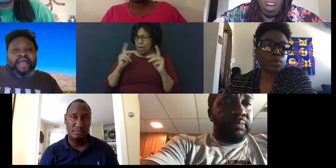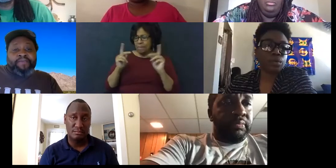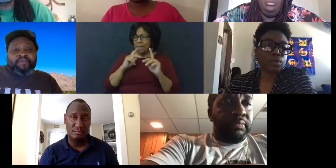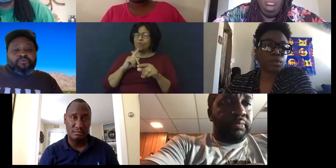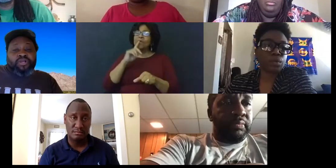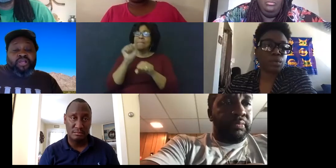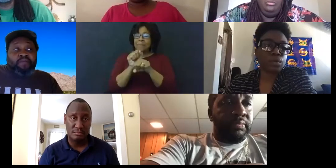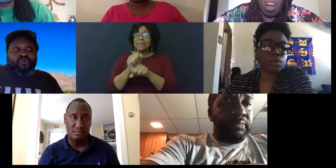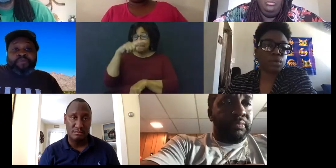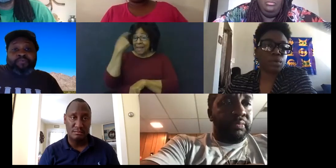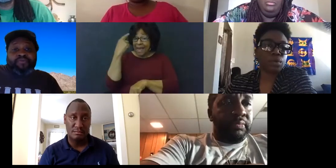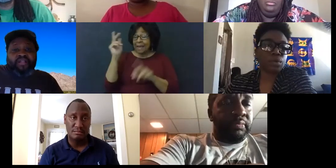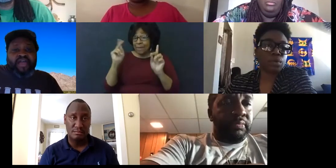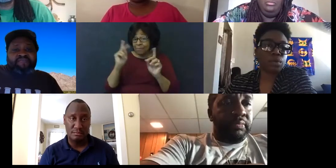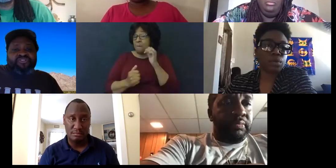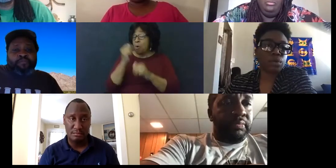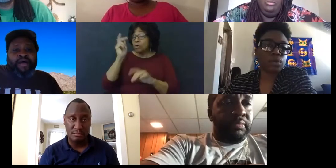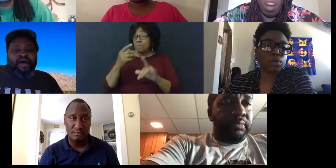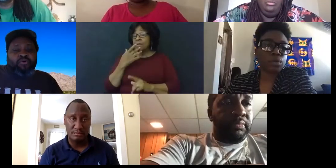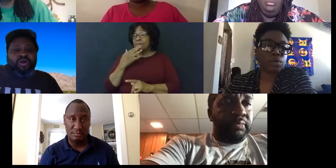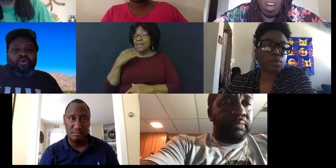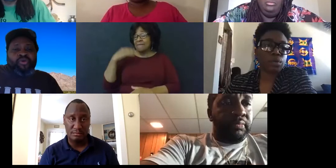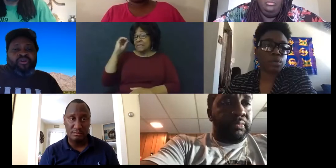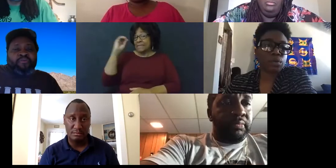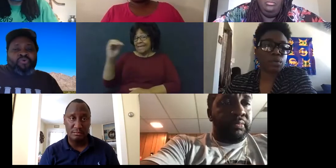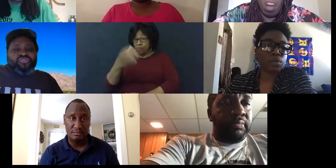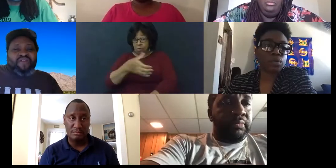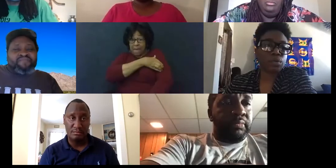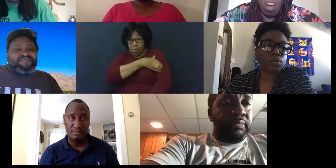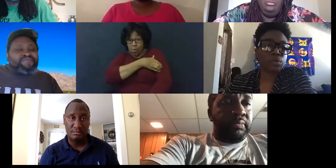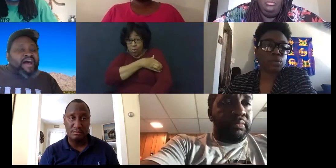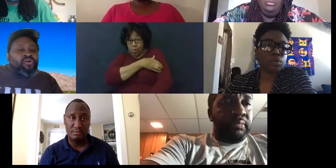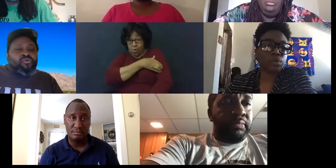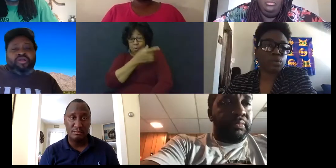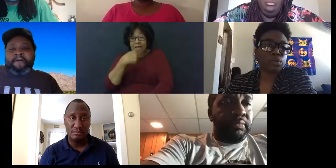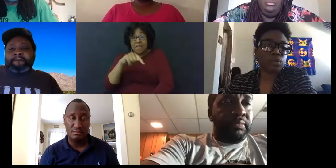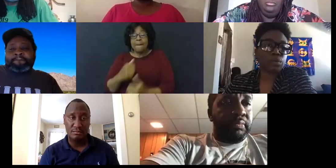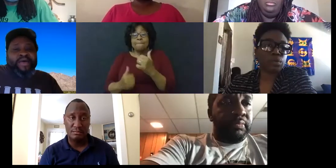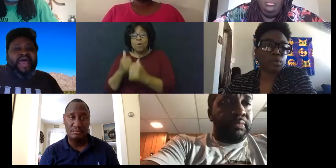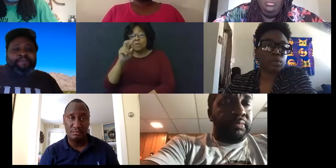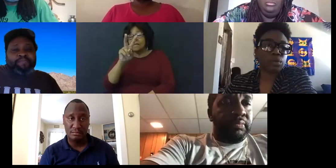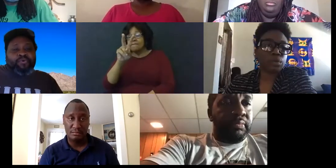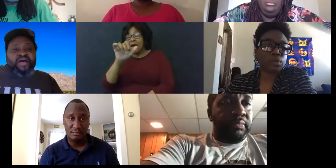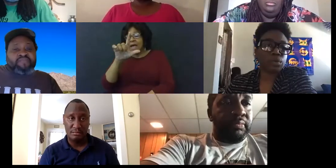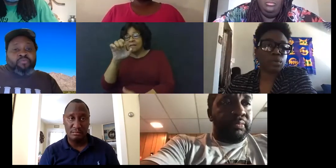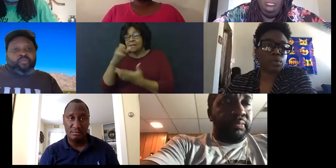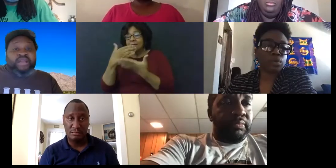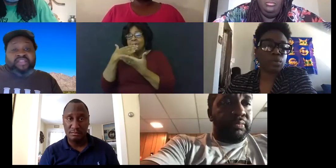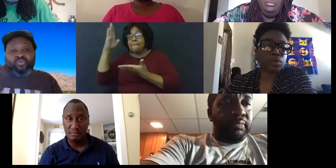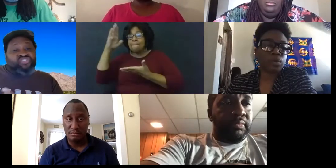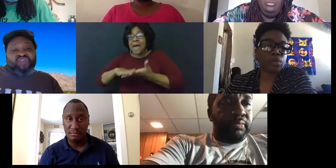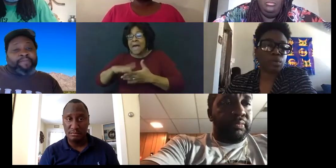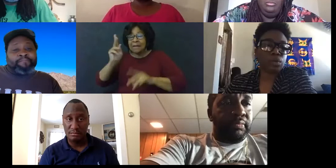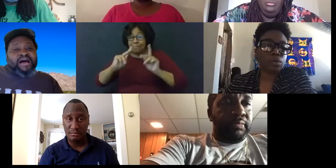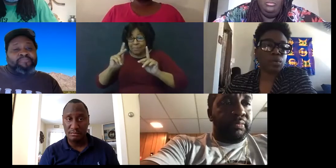fundamentally black people and most people of color have zero power, we are the most vile, bad people ever, when we're not